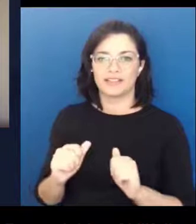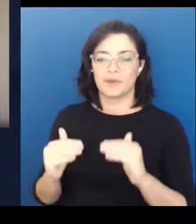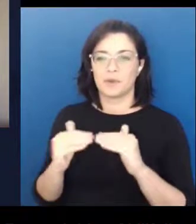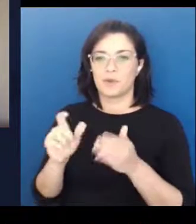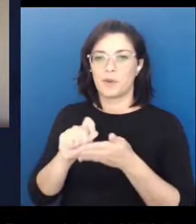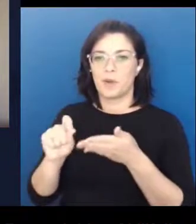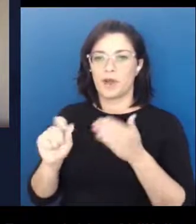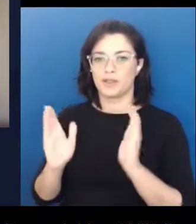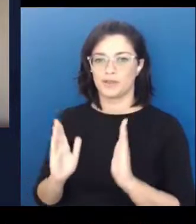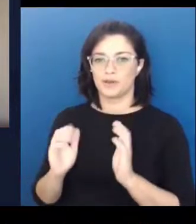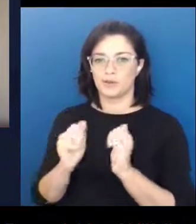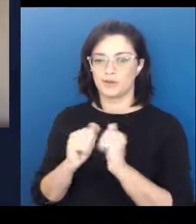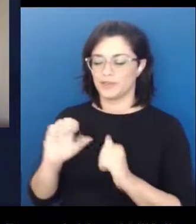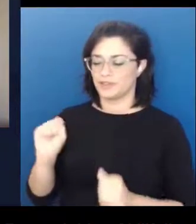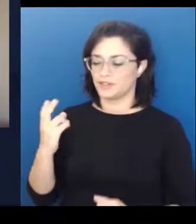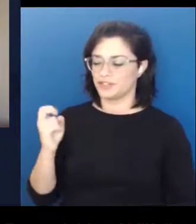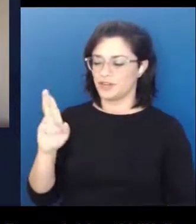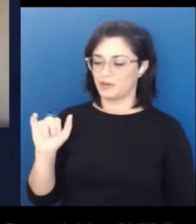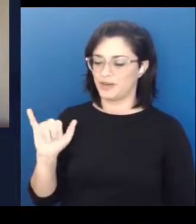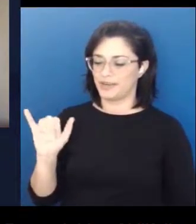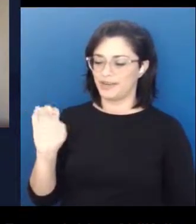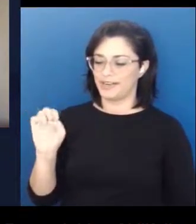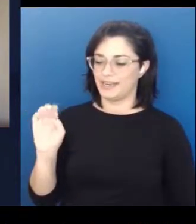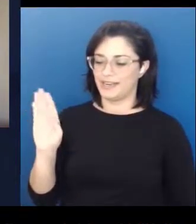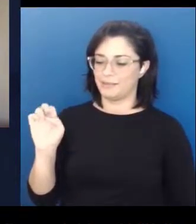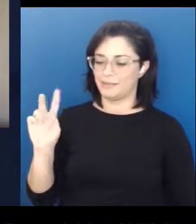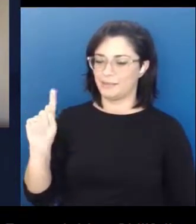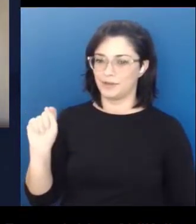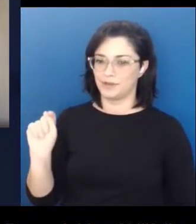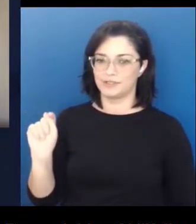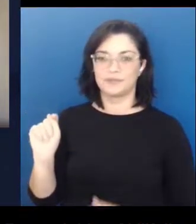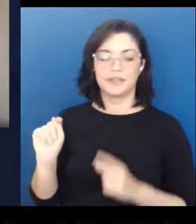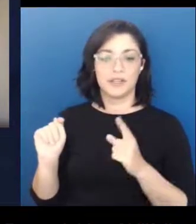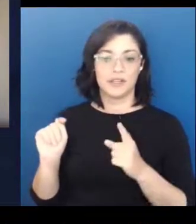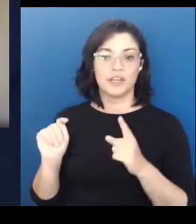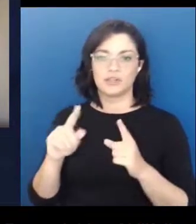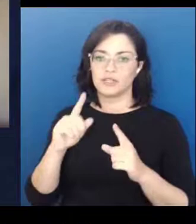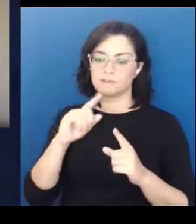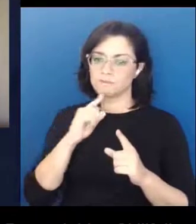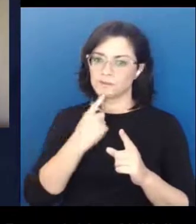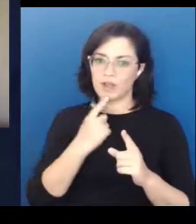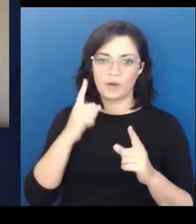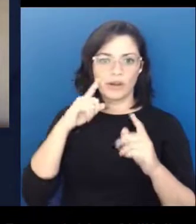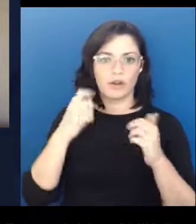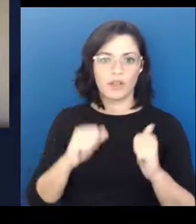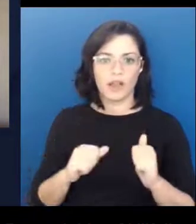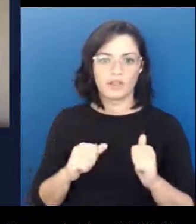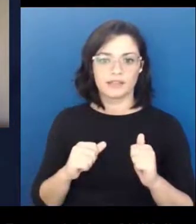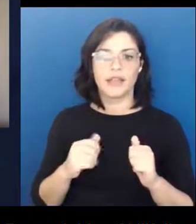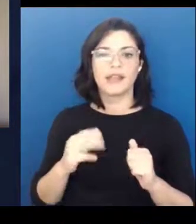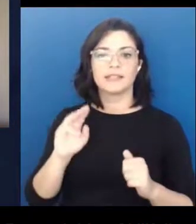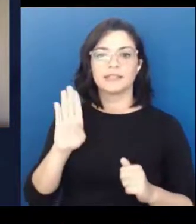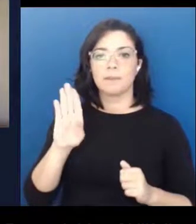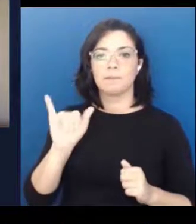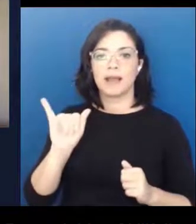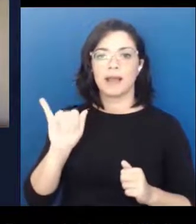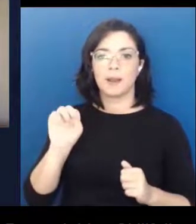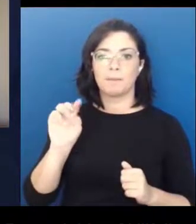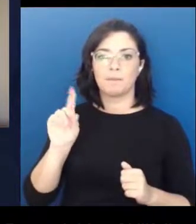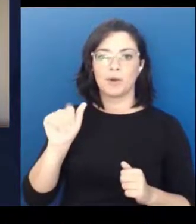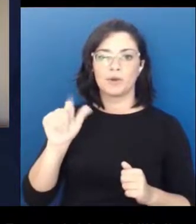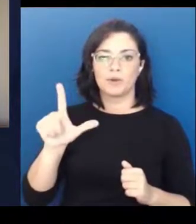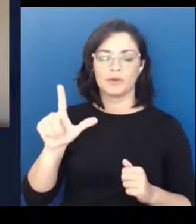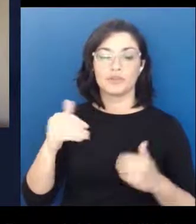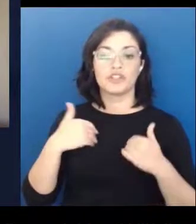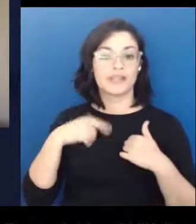profound hearing loss and is bimodal, using both a hearing aid and a cochlear implant. She resides with her husband, Doug, also known